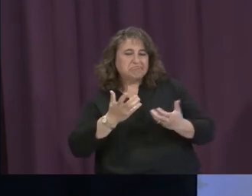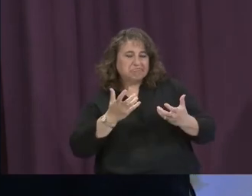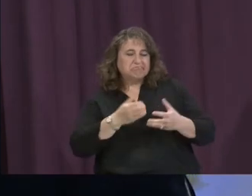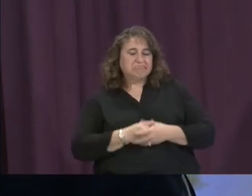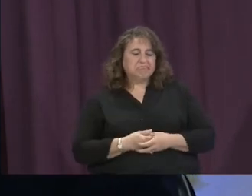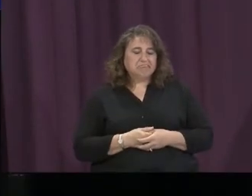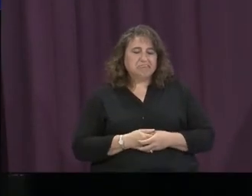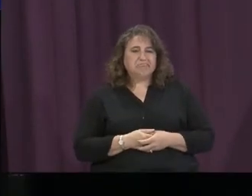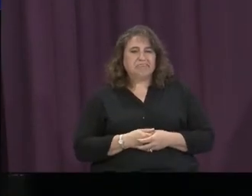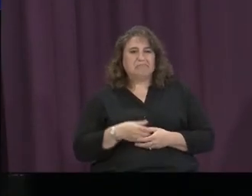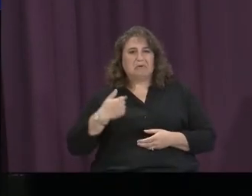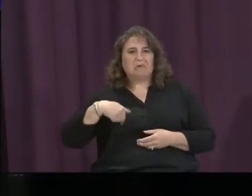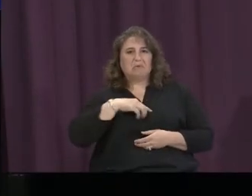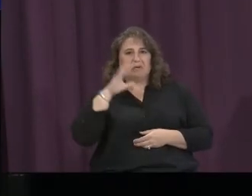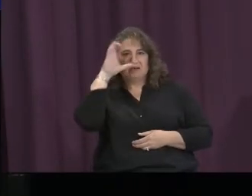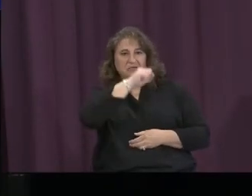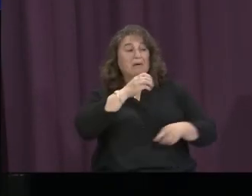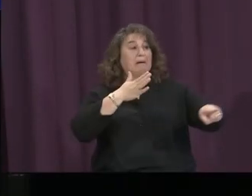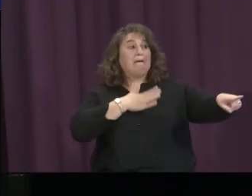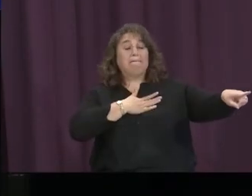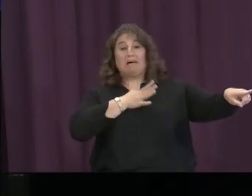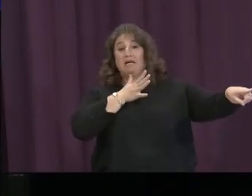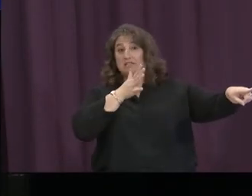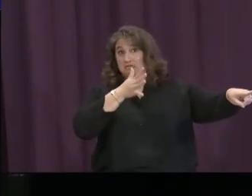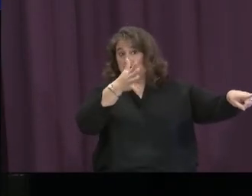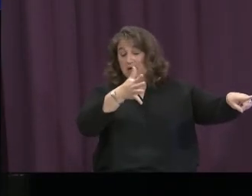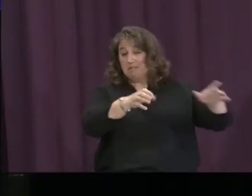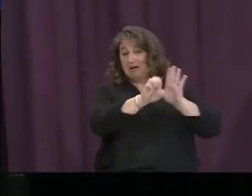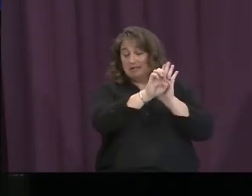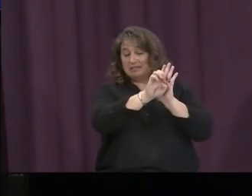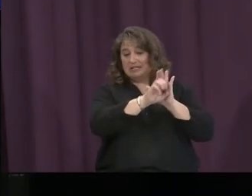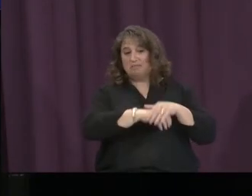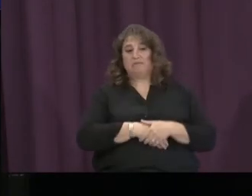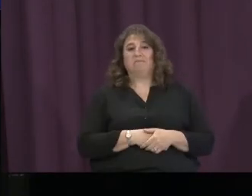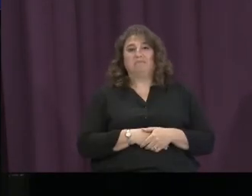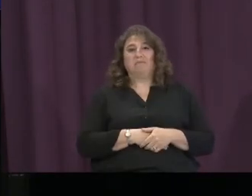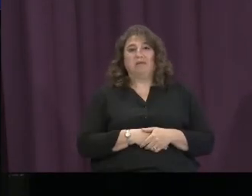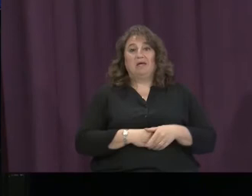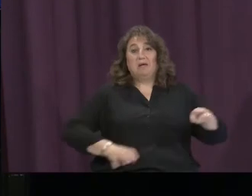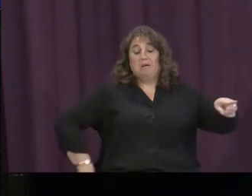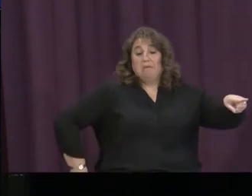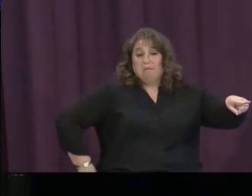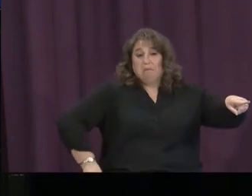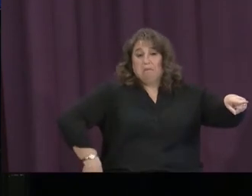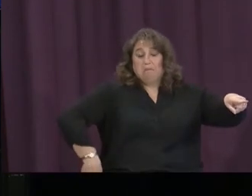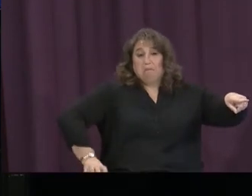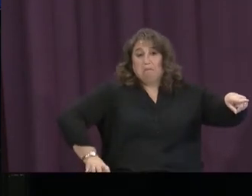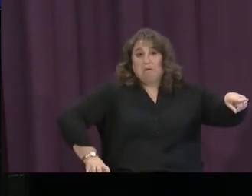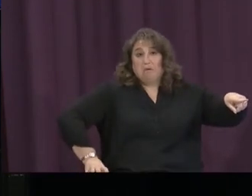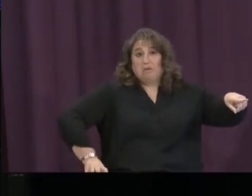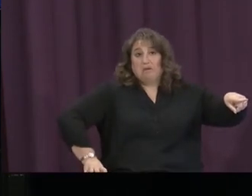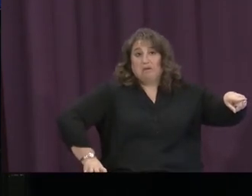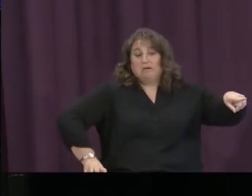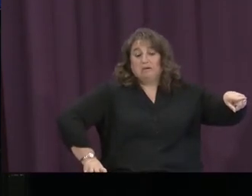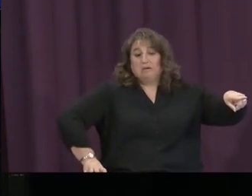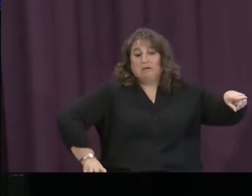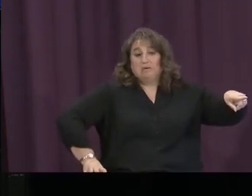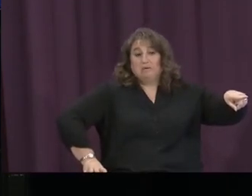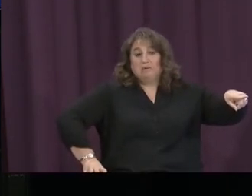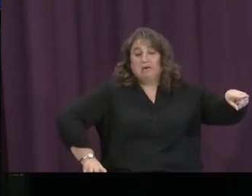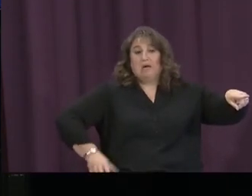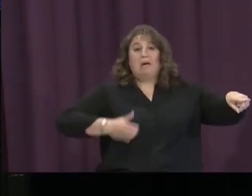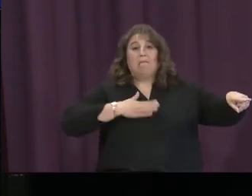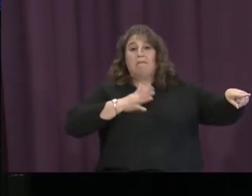know, and we'll just use my grandma for this example. Mm-hmm. That particular person that's bowling, she's driven Meals on